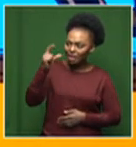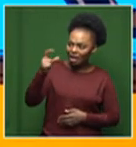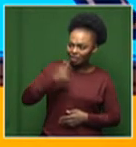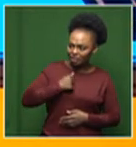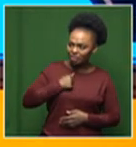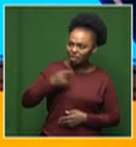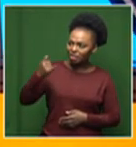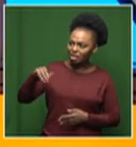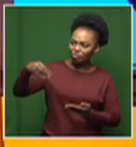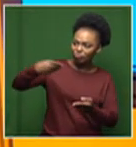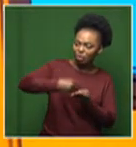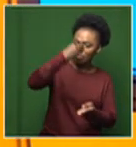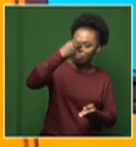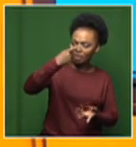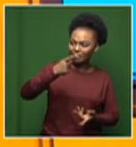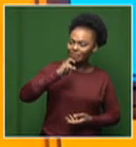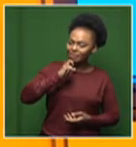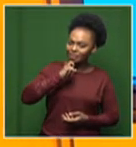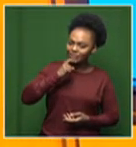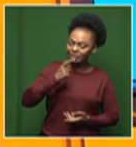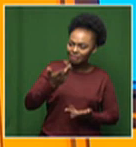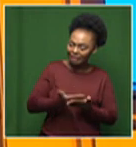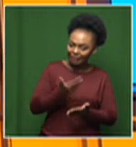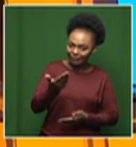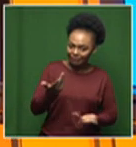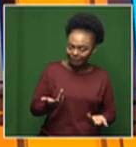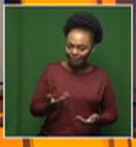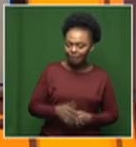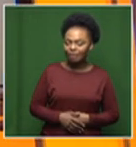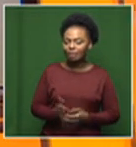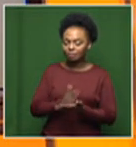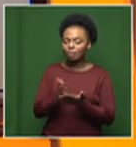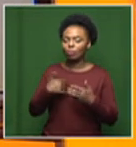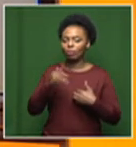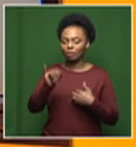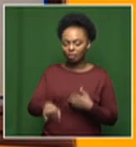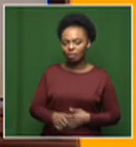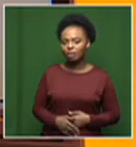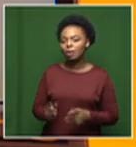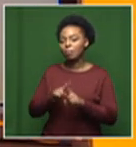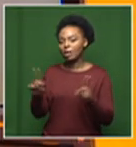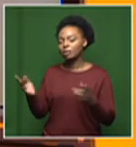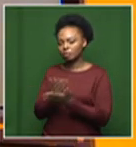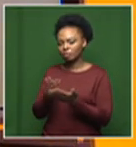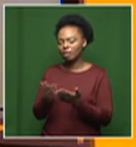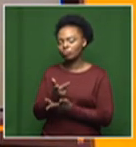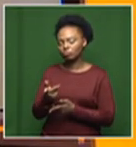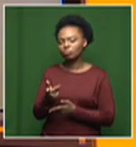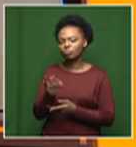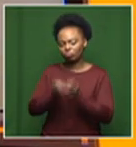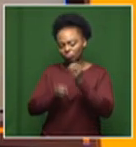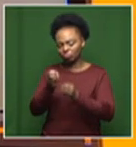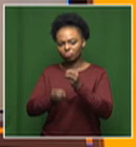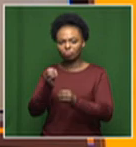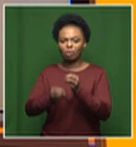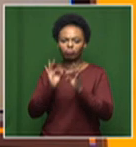in your proximity. Luckily, that's not the case. So some of the security measures that have been put in place, for example, is the